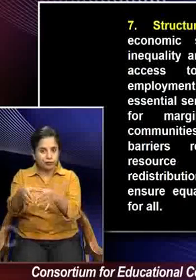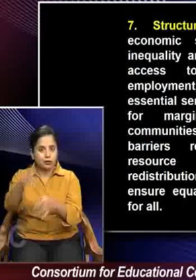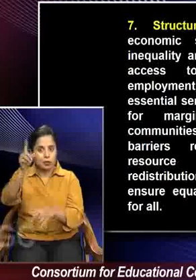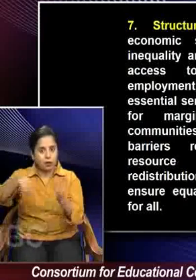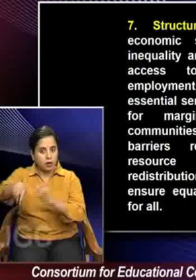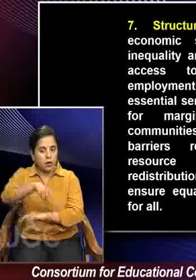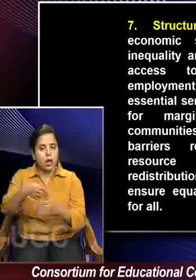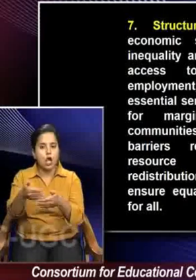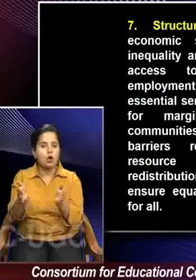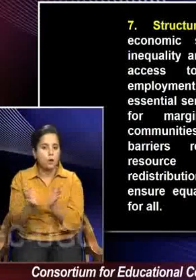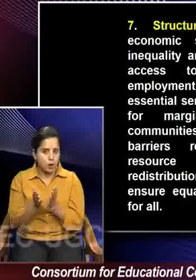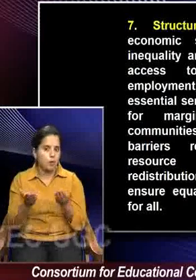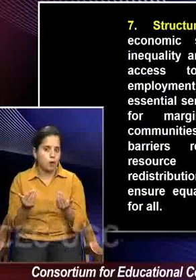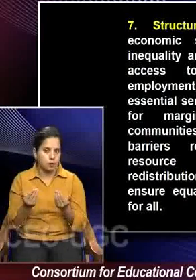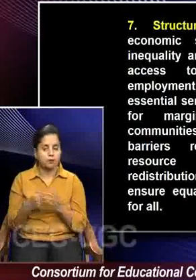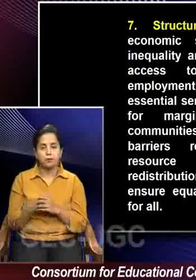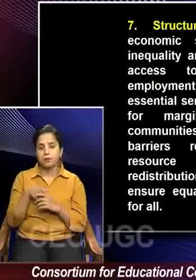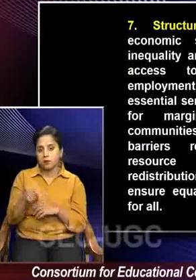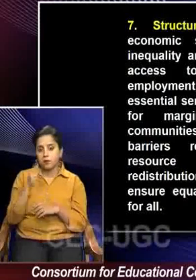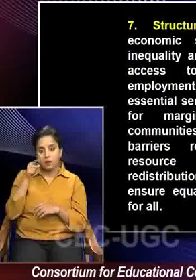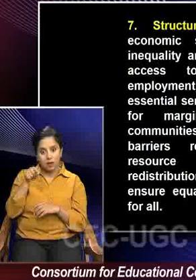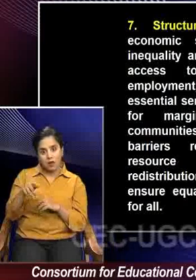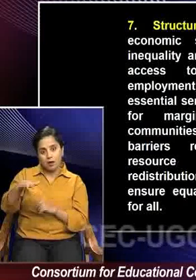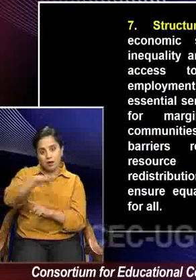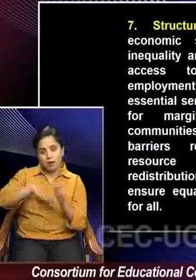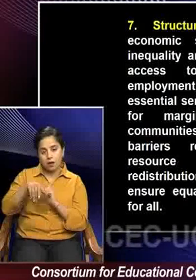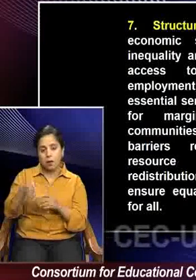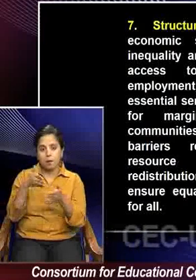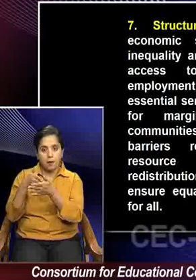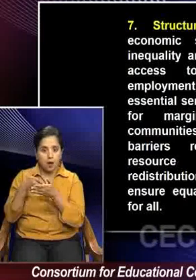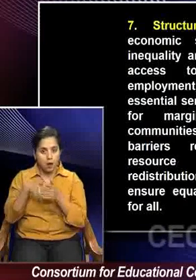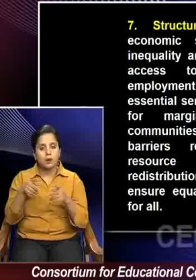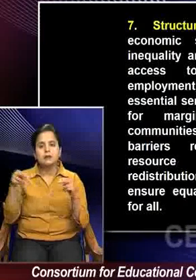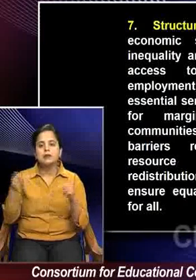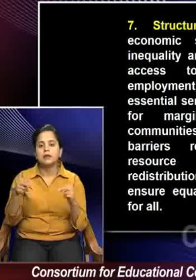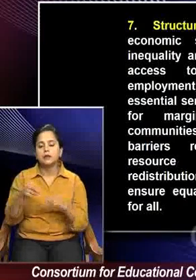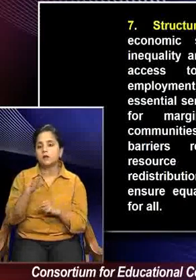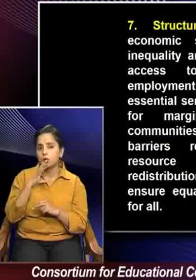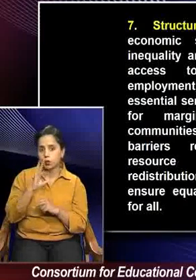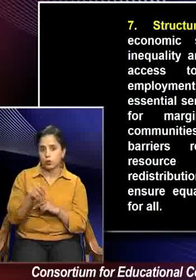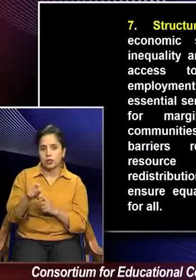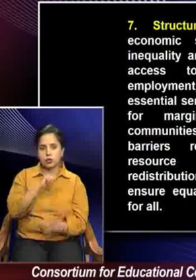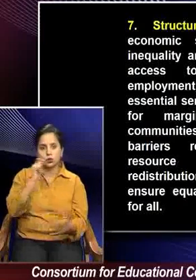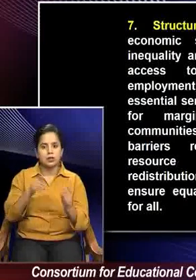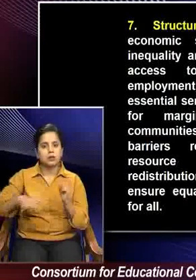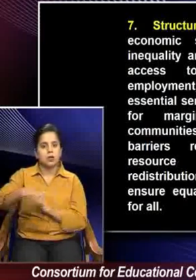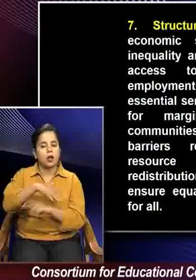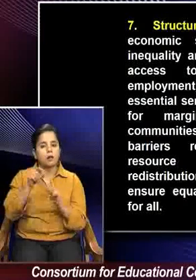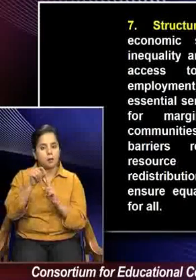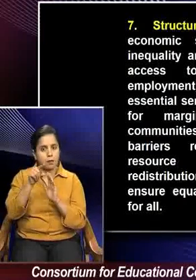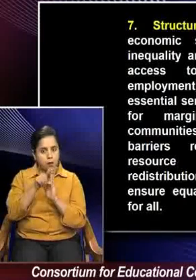and communities. Addressing these structural barriers requires the changes in the